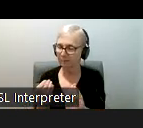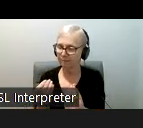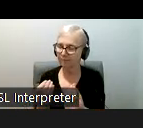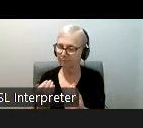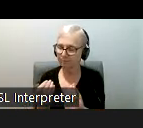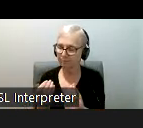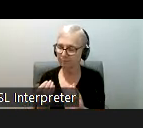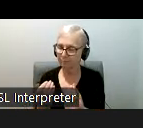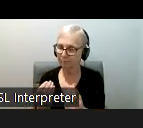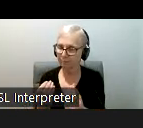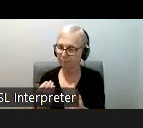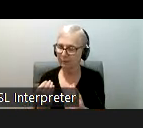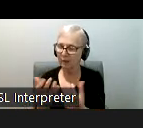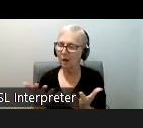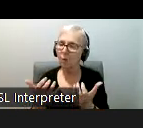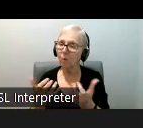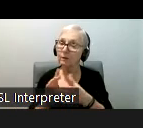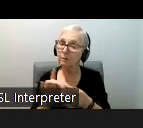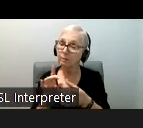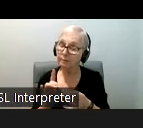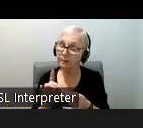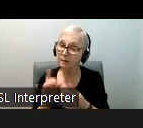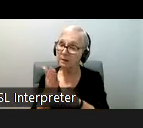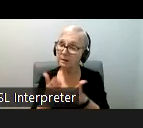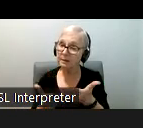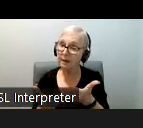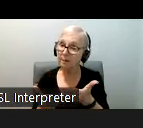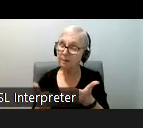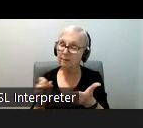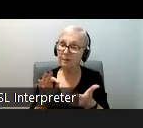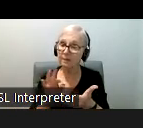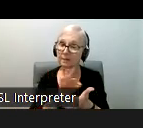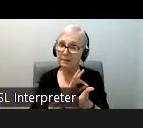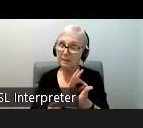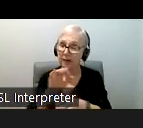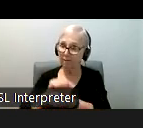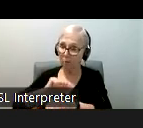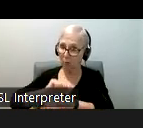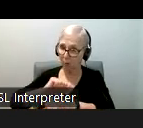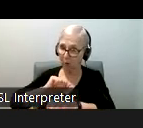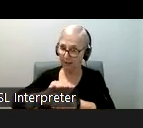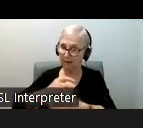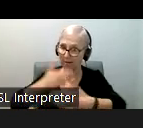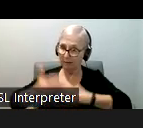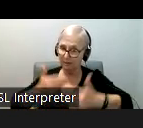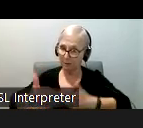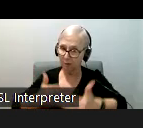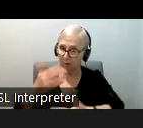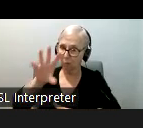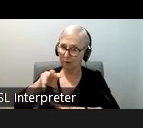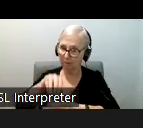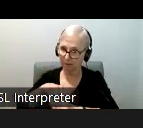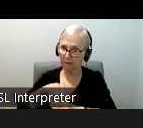I wanted to mention at this point some of the staff, the folks that are working on these processes within BHA,